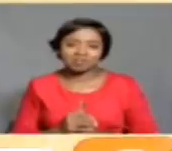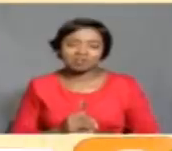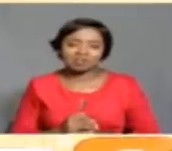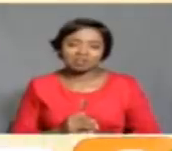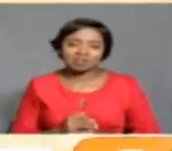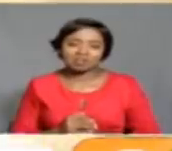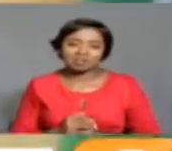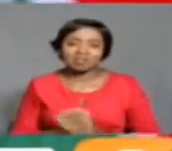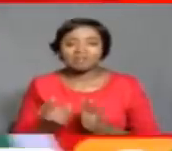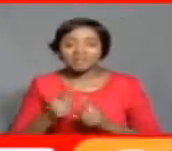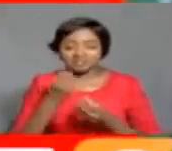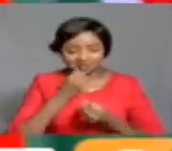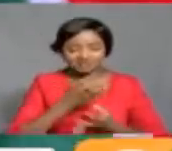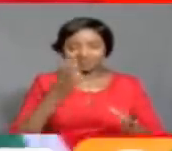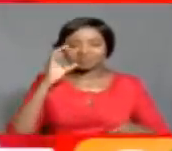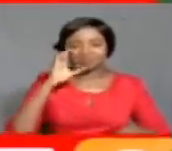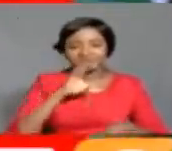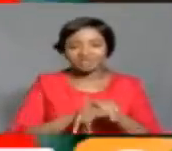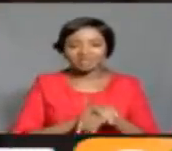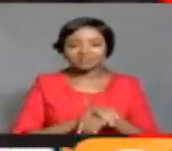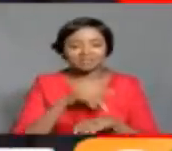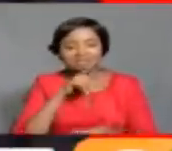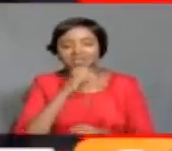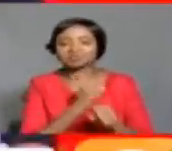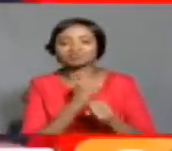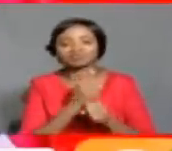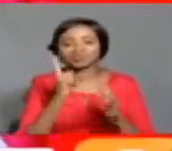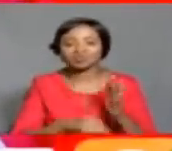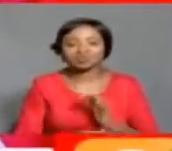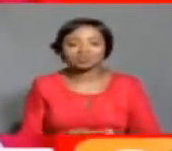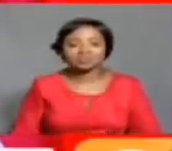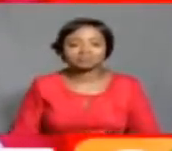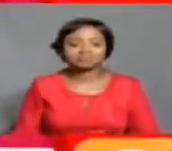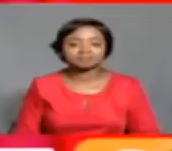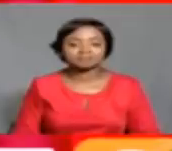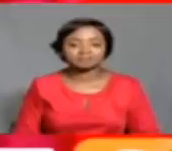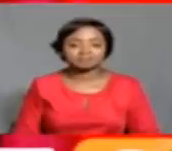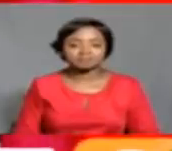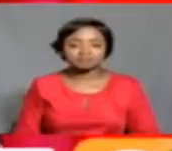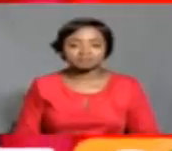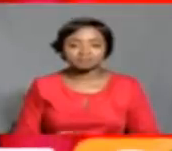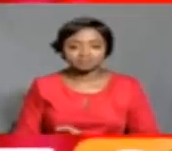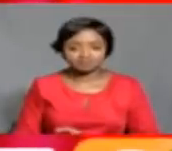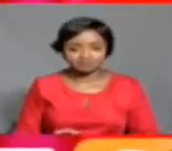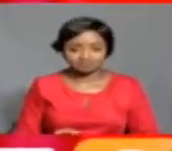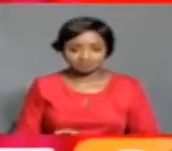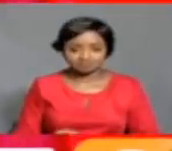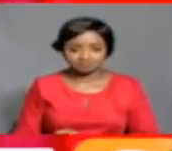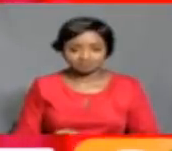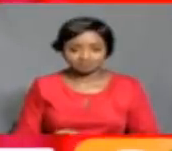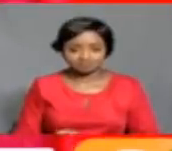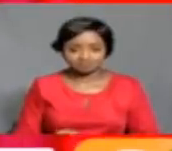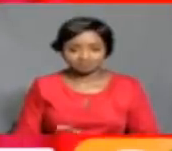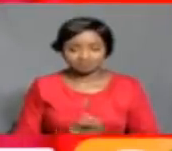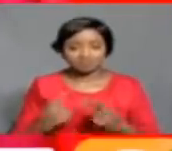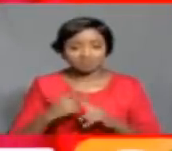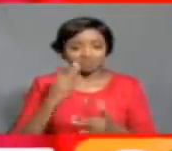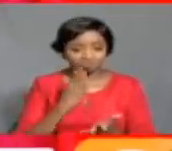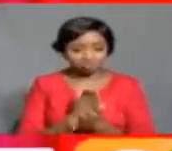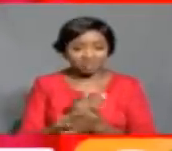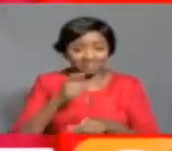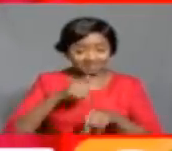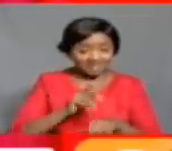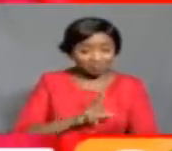least information came out on what he's doing. There's been some silence from the time the president went to